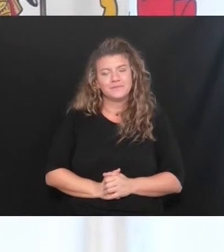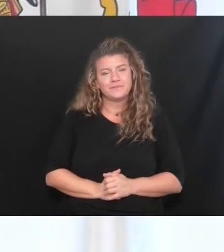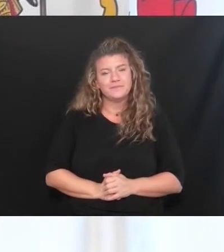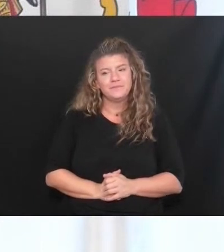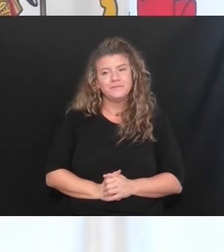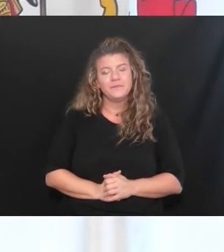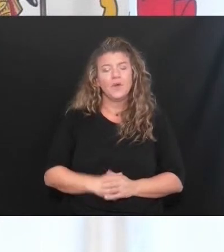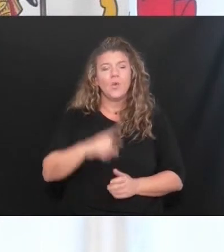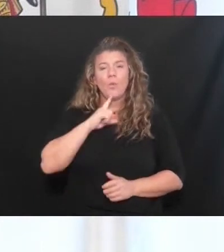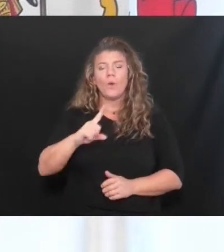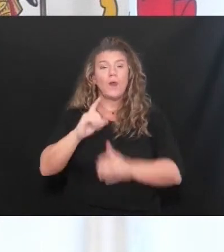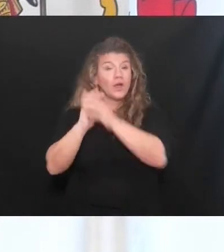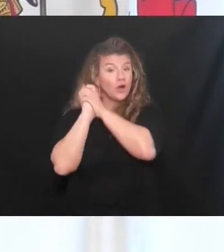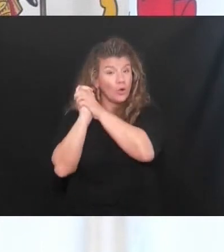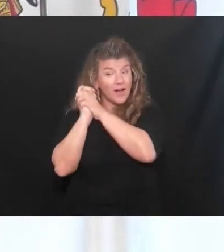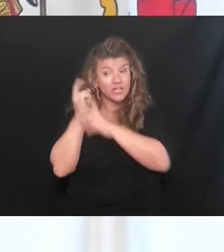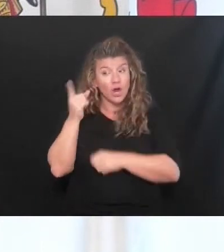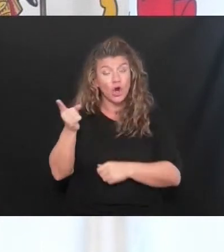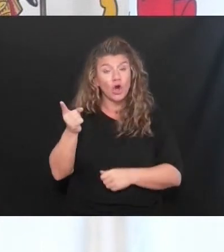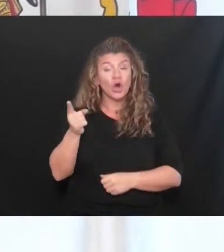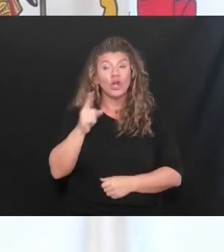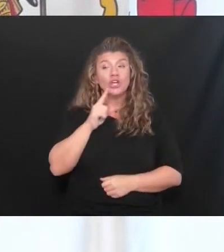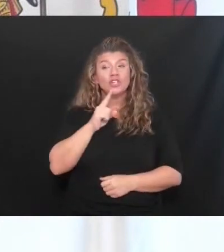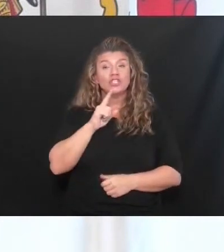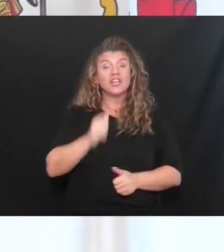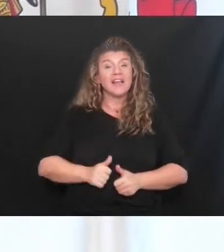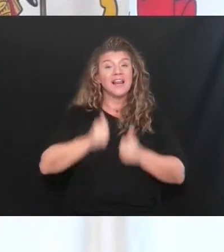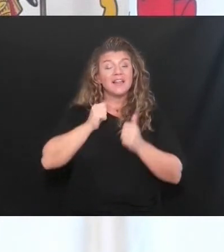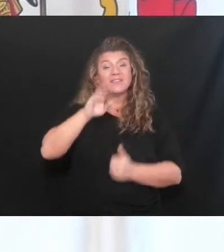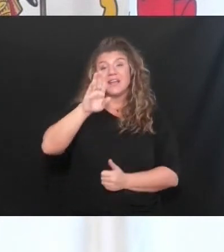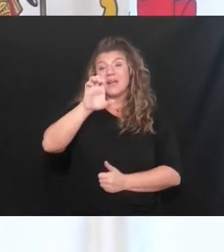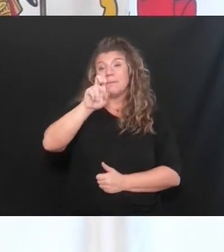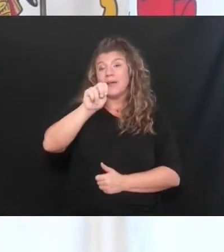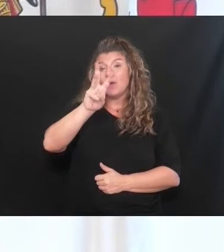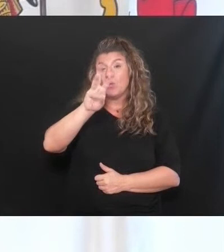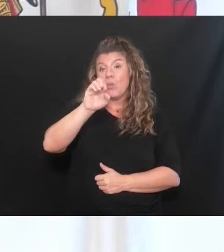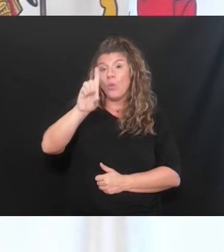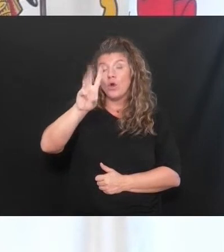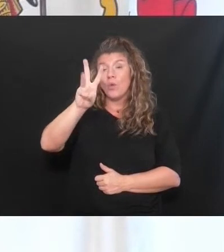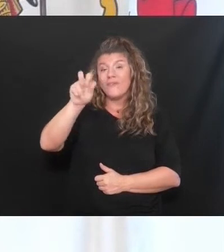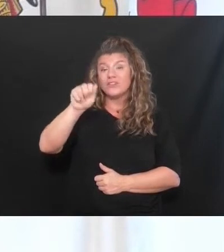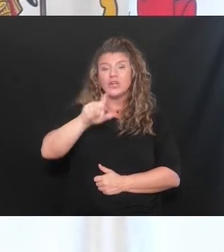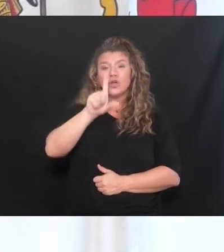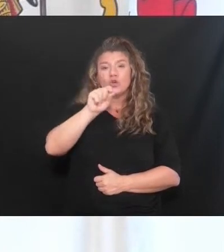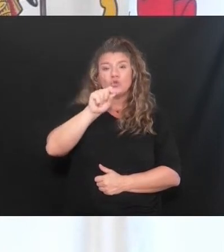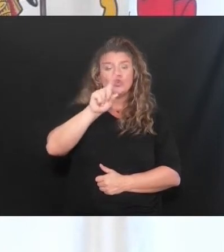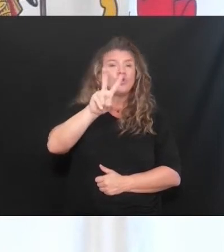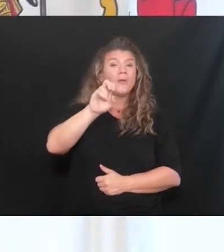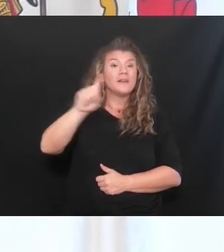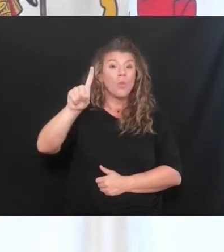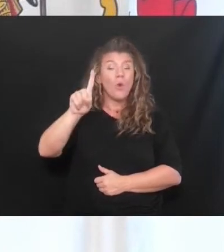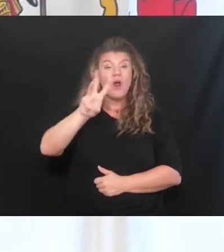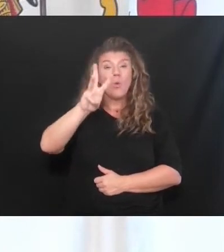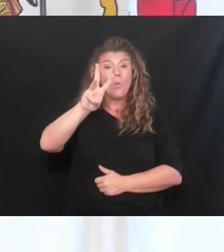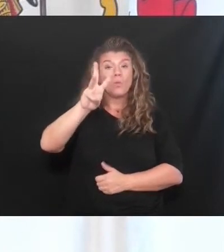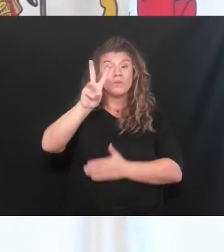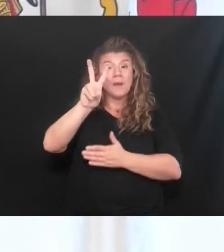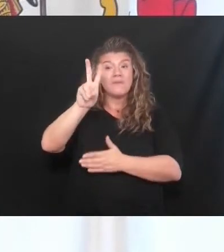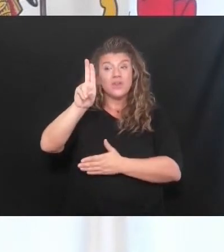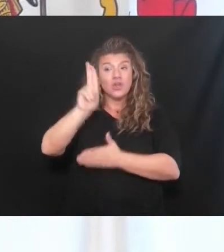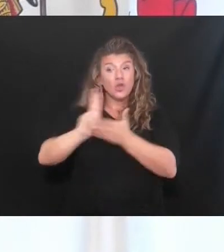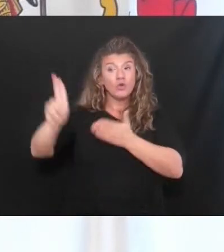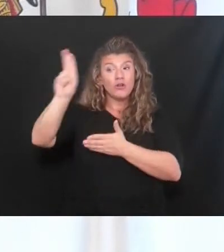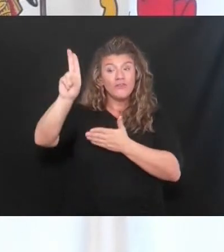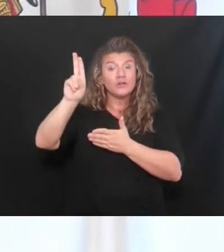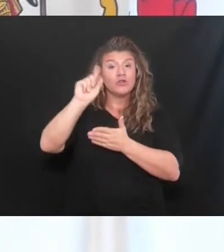So we congratulate her. She's a native of Benwood, West Virginia, a 2001 graduate of West Virginia University